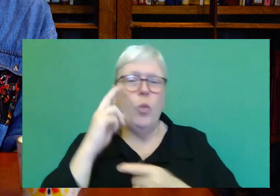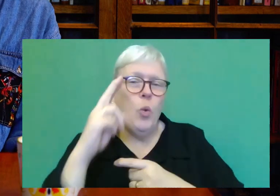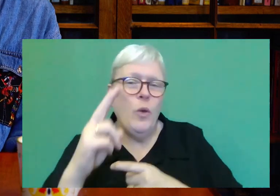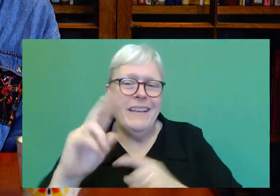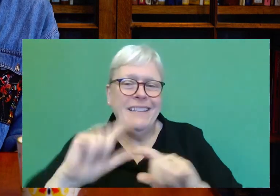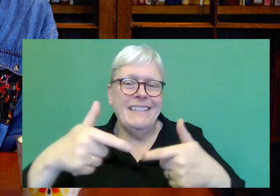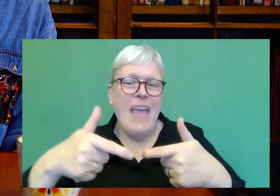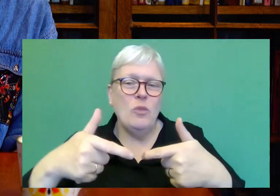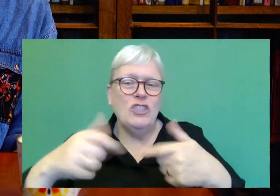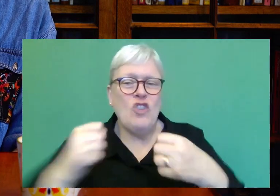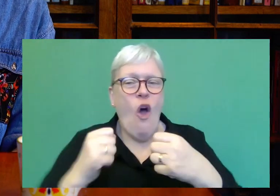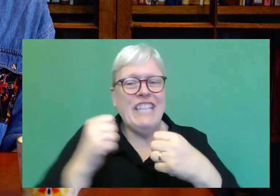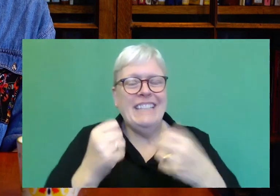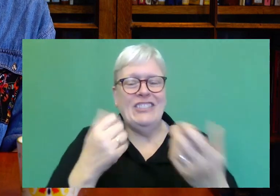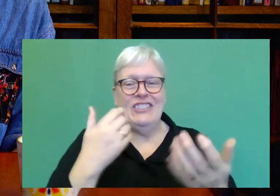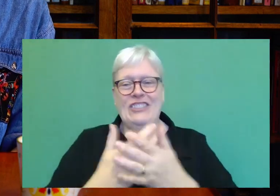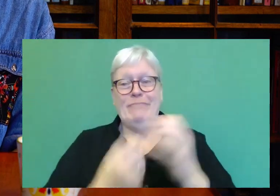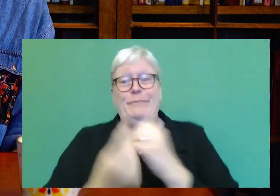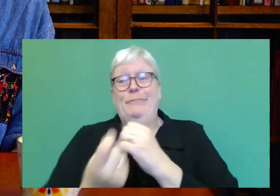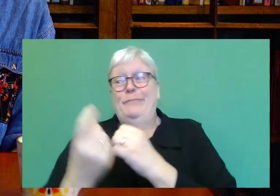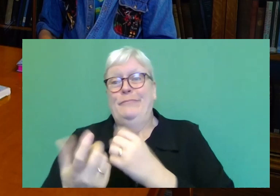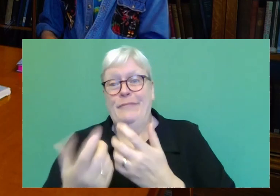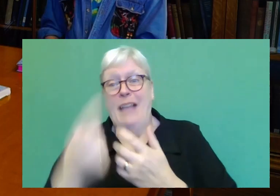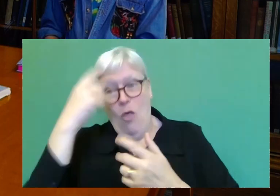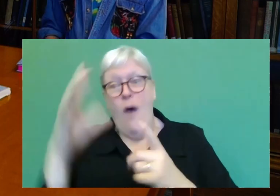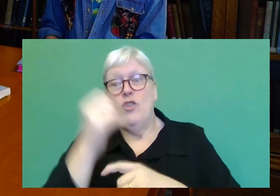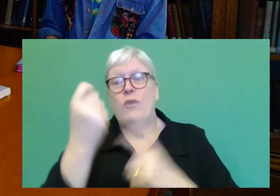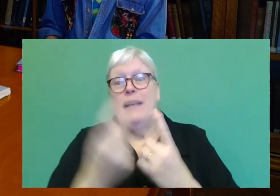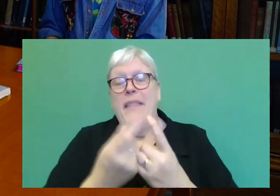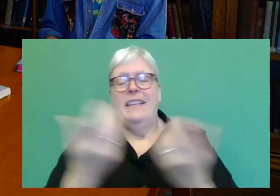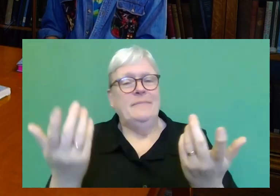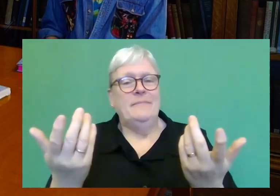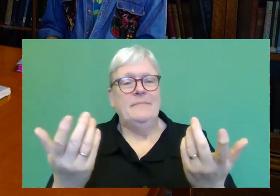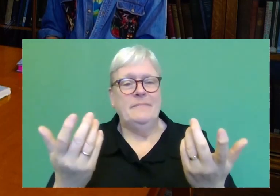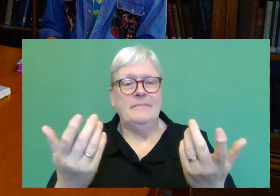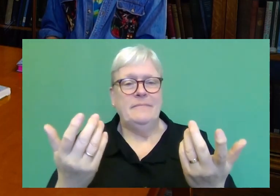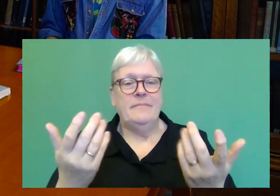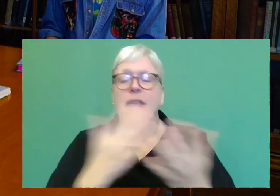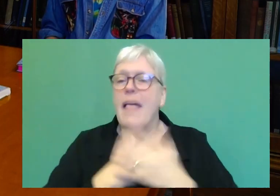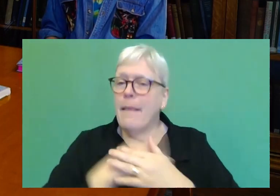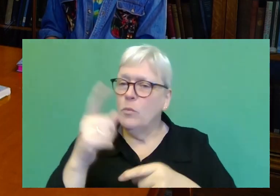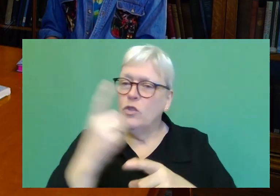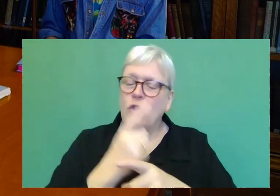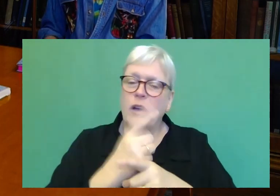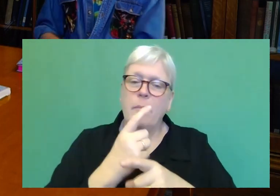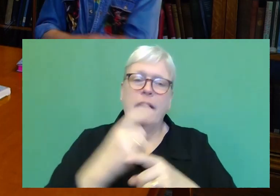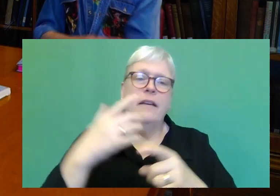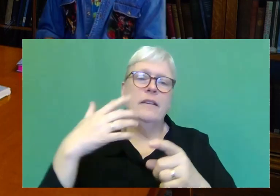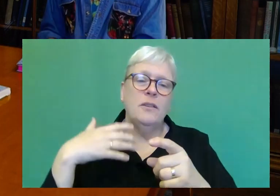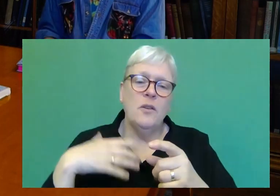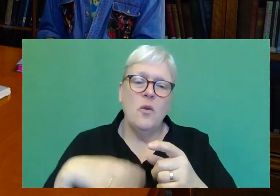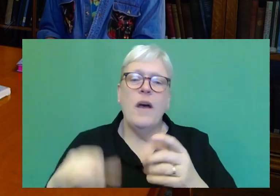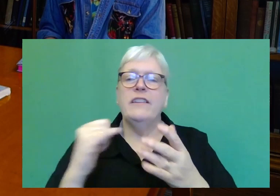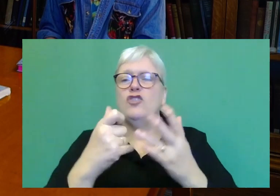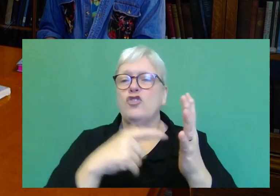up in the legal read. They've got your back. They've got your back. I loved when you talked about wanting Scott to meet your other friends, and